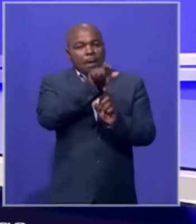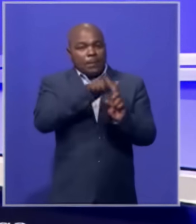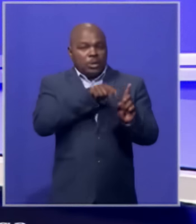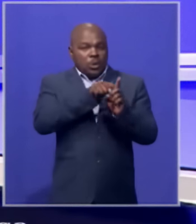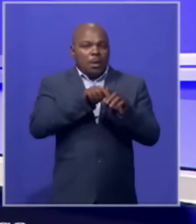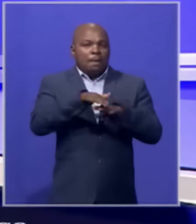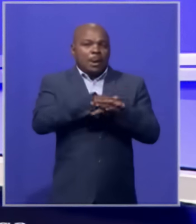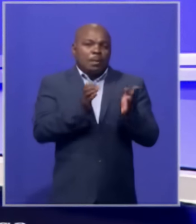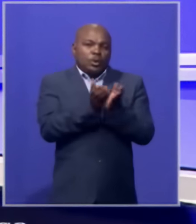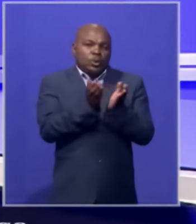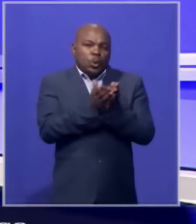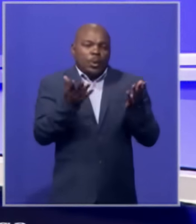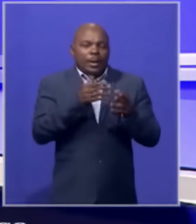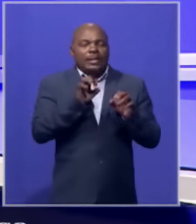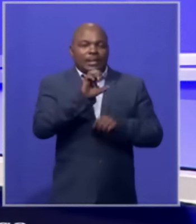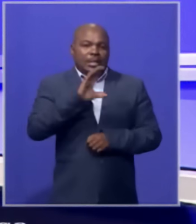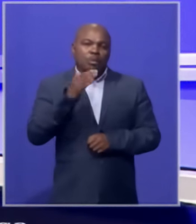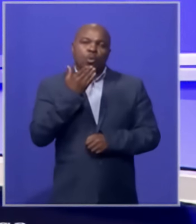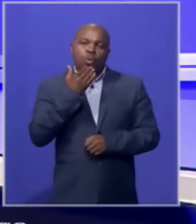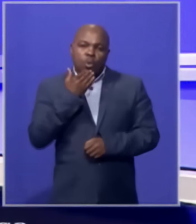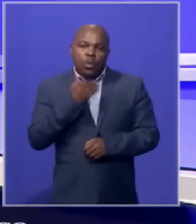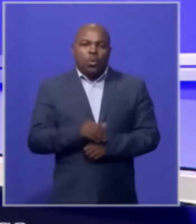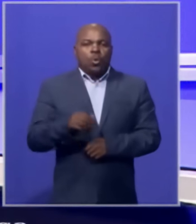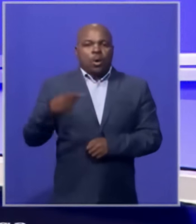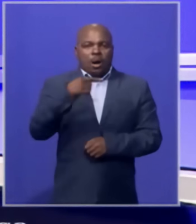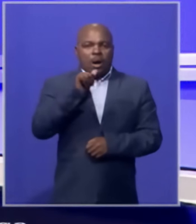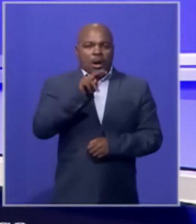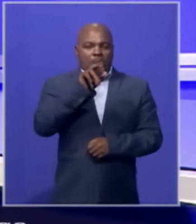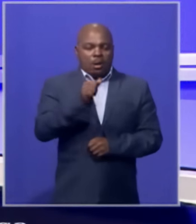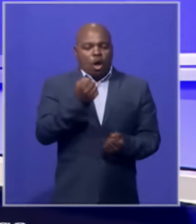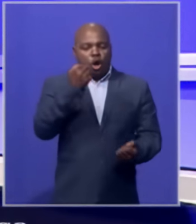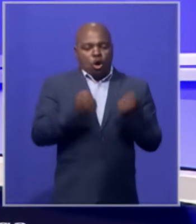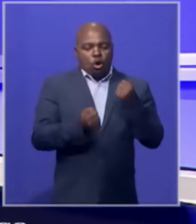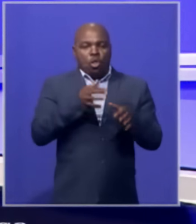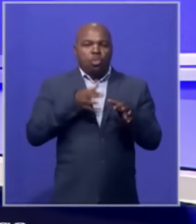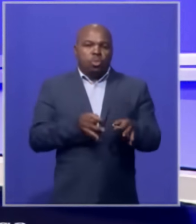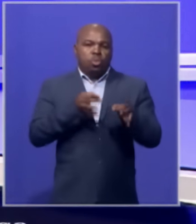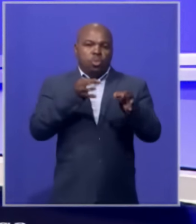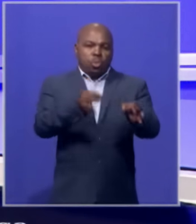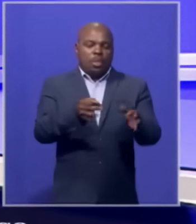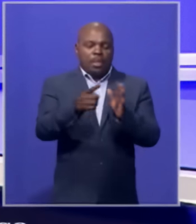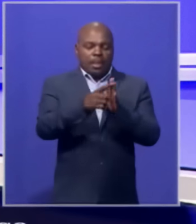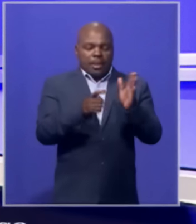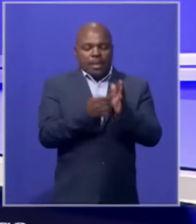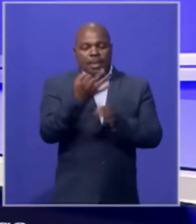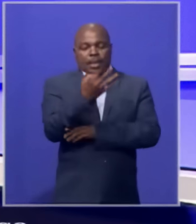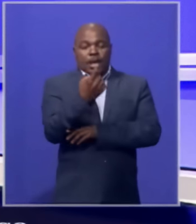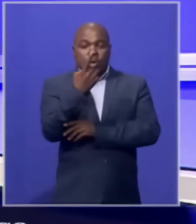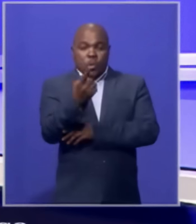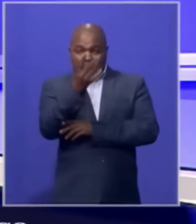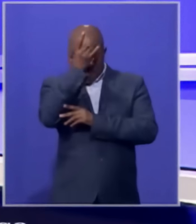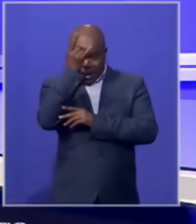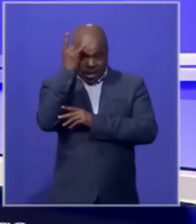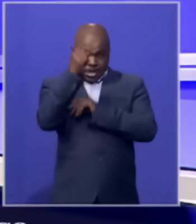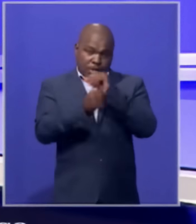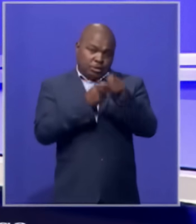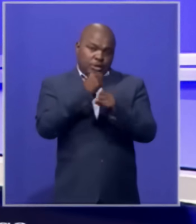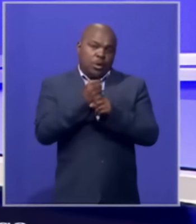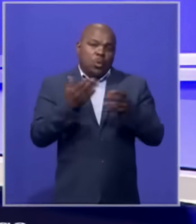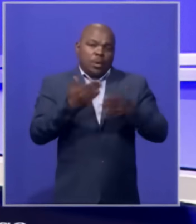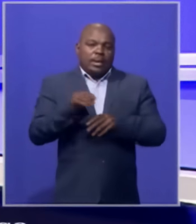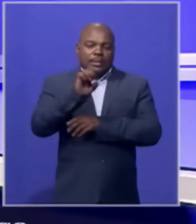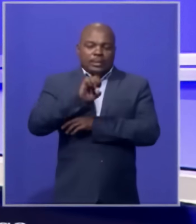tša tlase ka Eastern Cape Vuyoka Sikana e šutišeditšwe go ya go la 31 Matšhe ngwageng o tlago ke